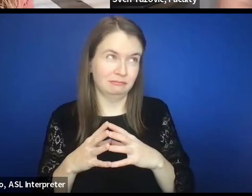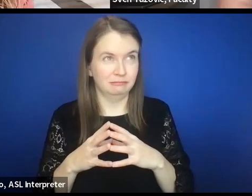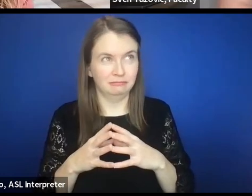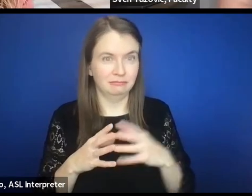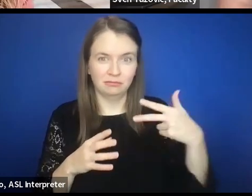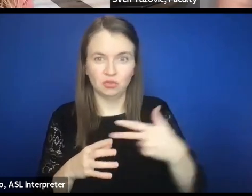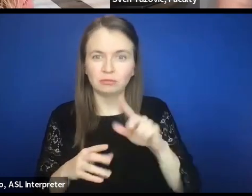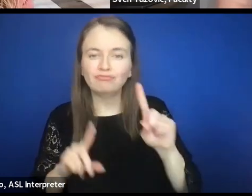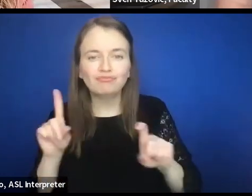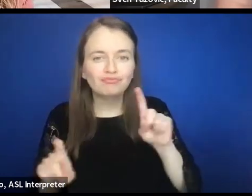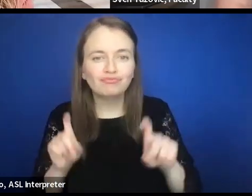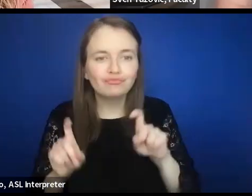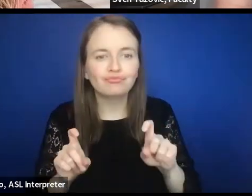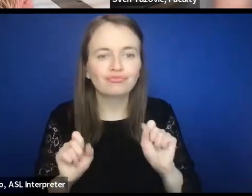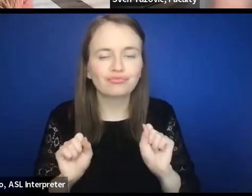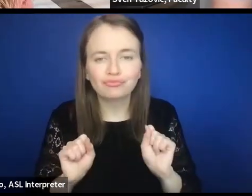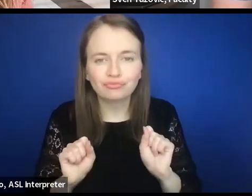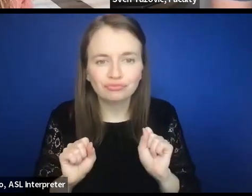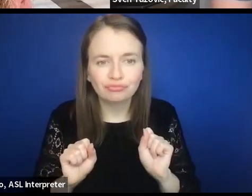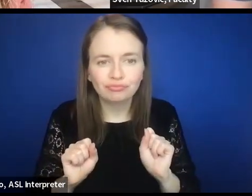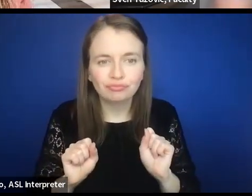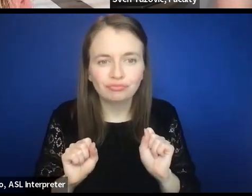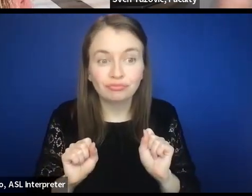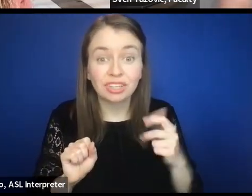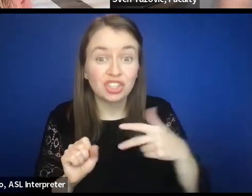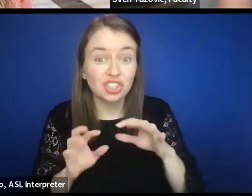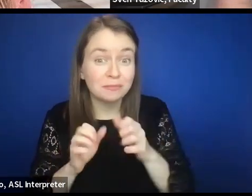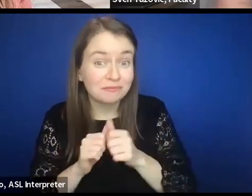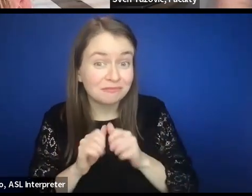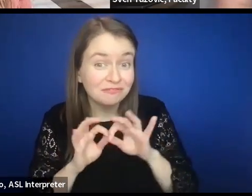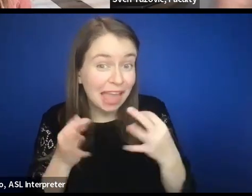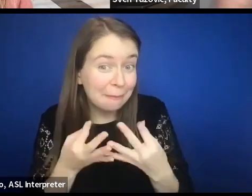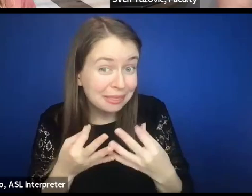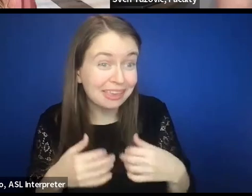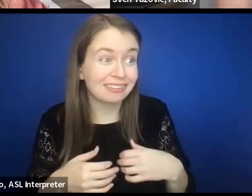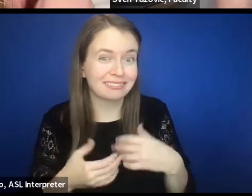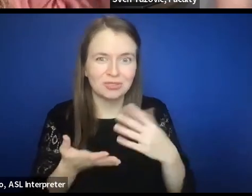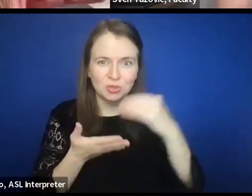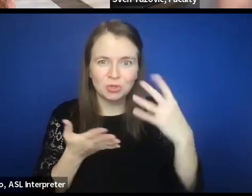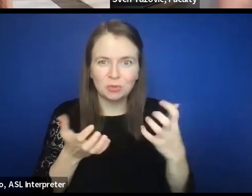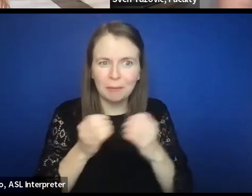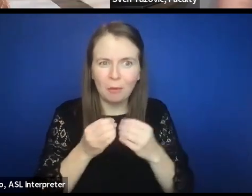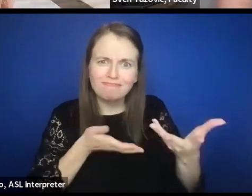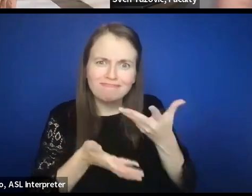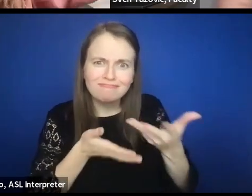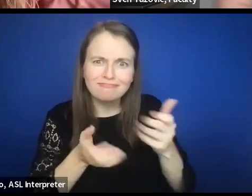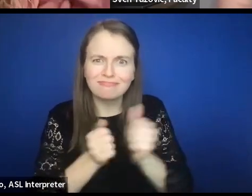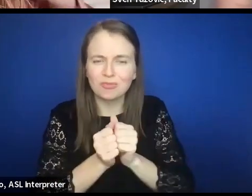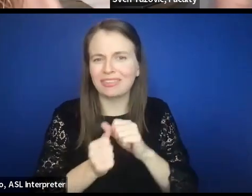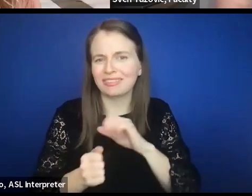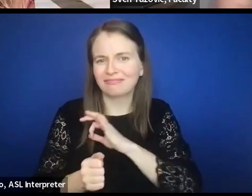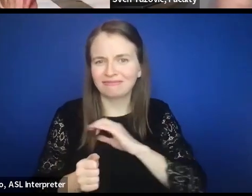was asking basically for a ship family. Students wanted to have more engagement with